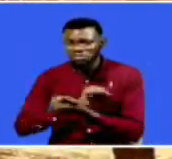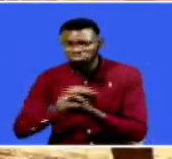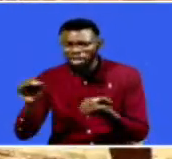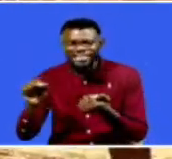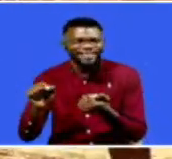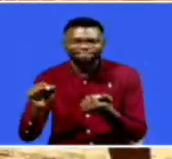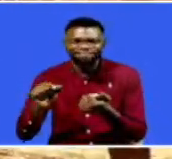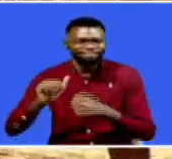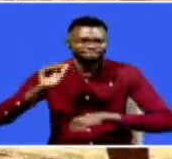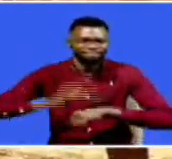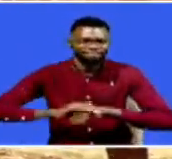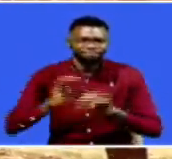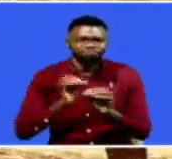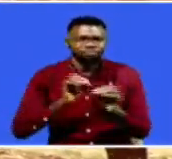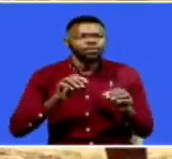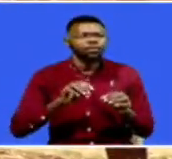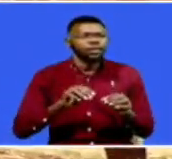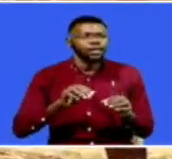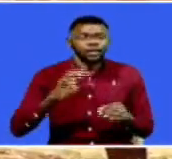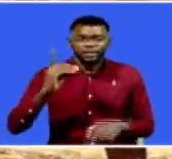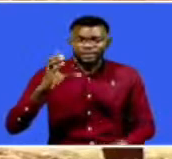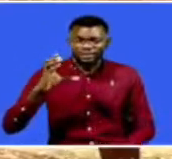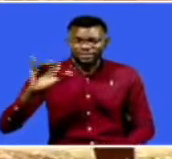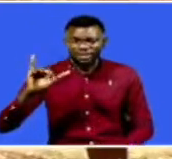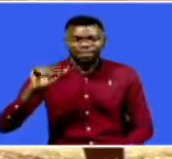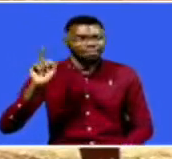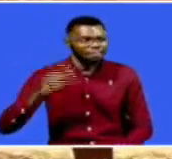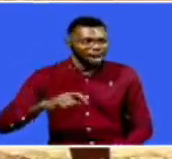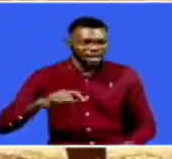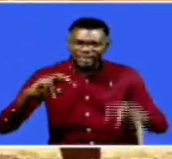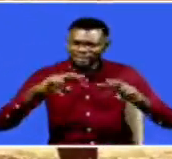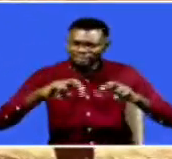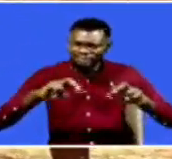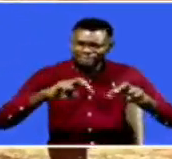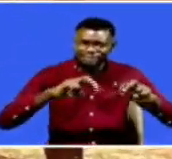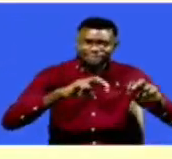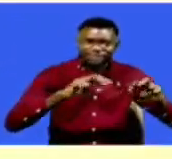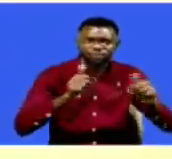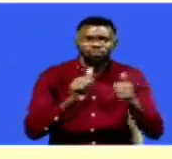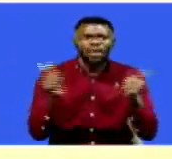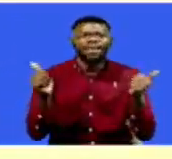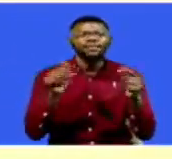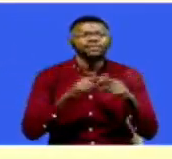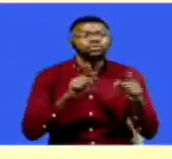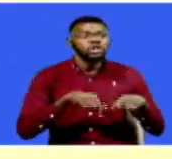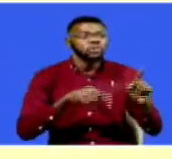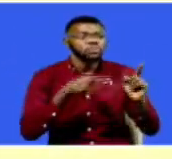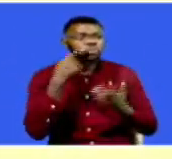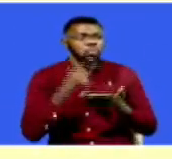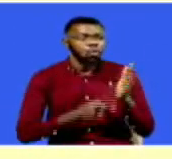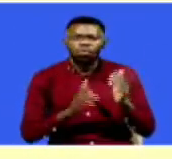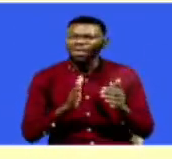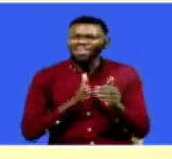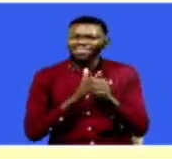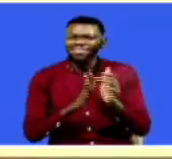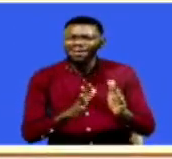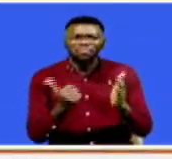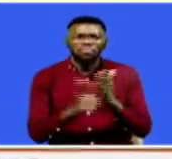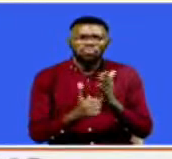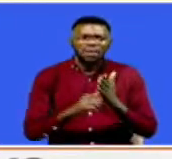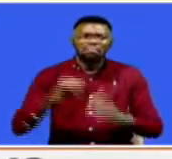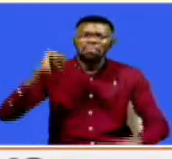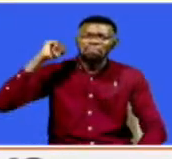lost property, adding that DCI should be allowed to conduct investigations. He further discouraged leaders from politicizing the